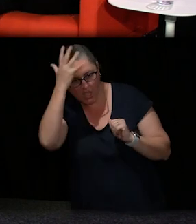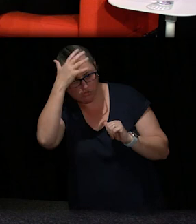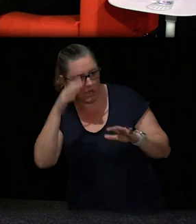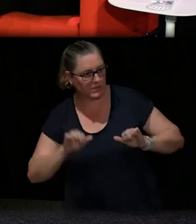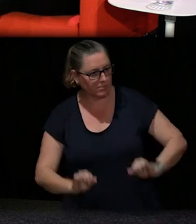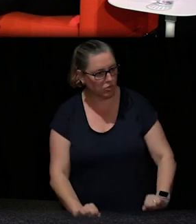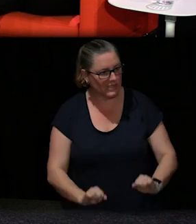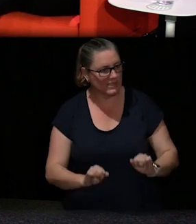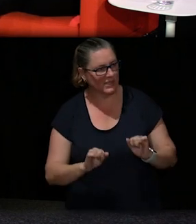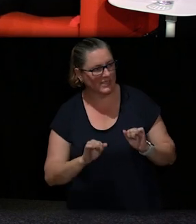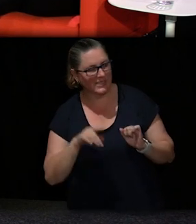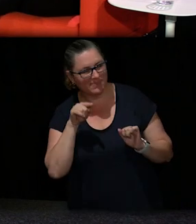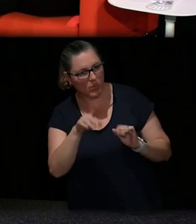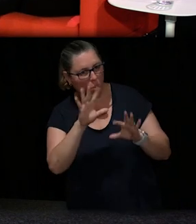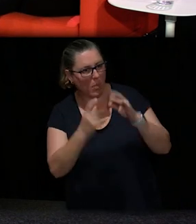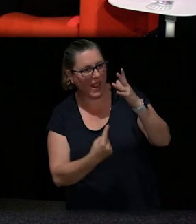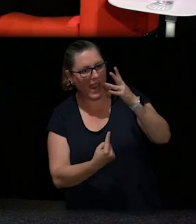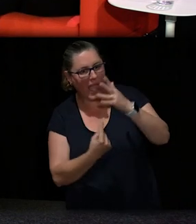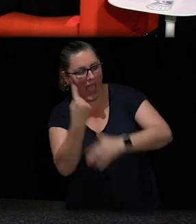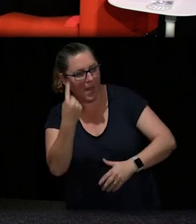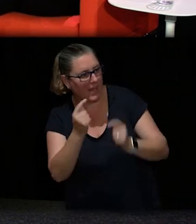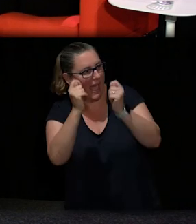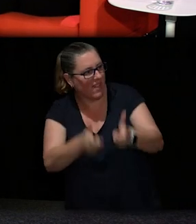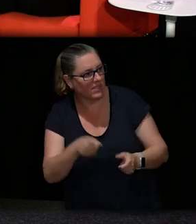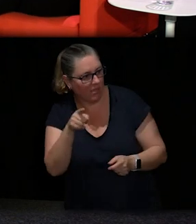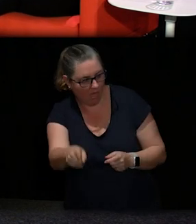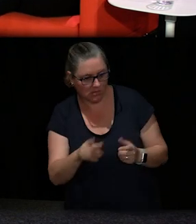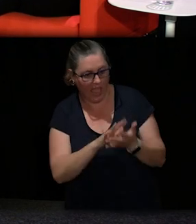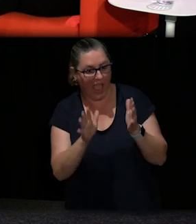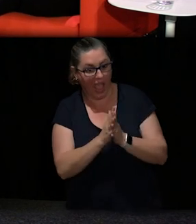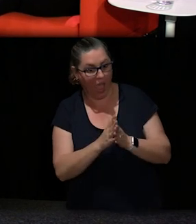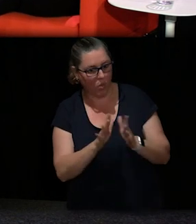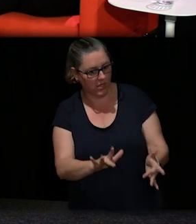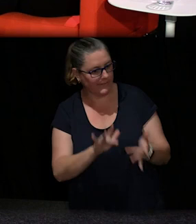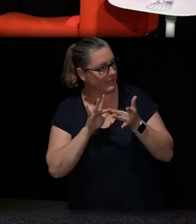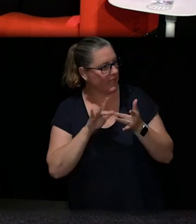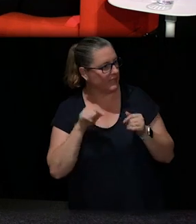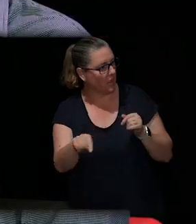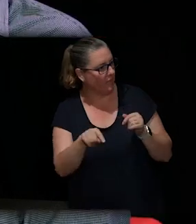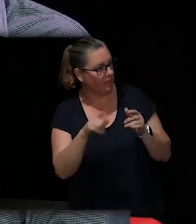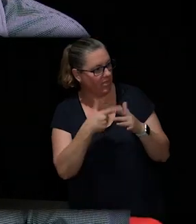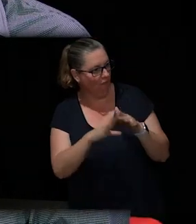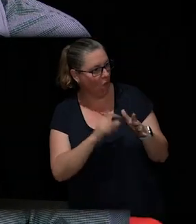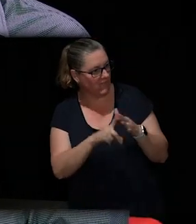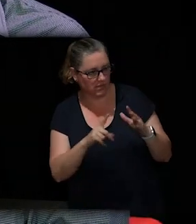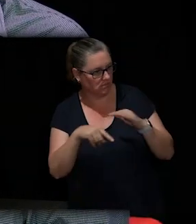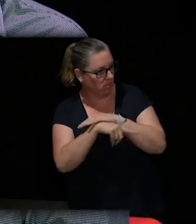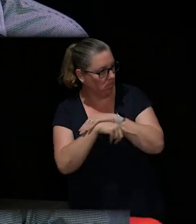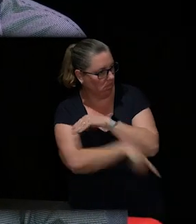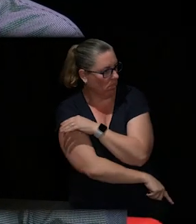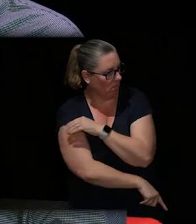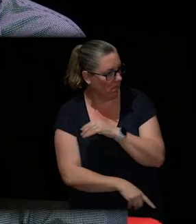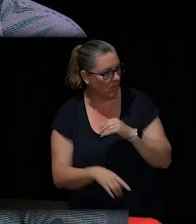but the erosion of the dignity of the office and the erosion of institutions that kind of protect American